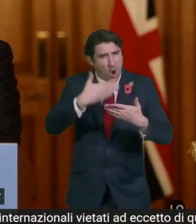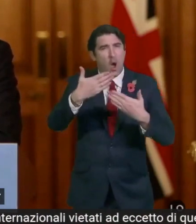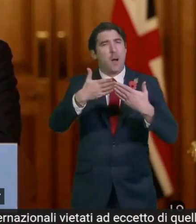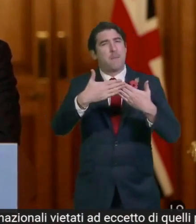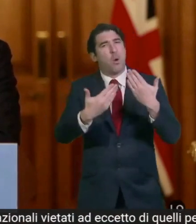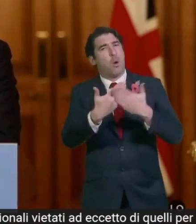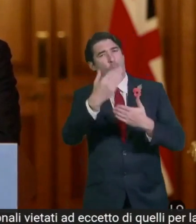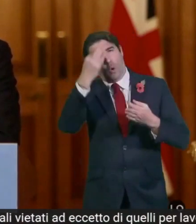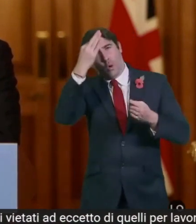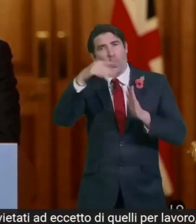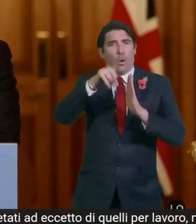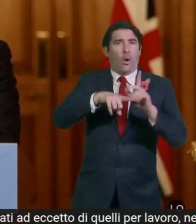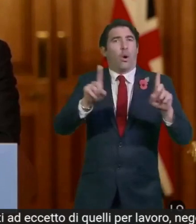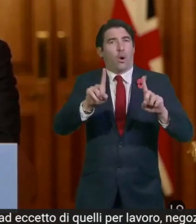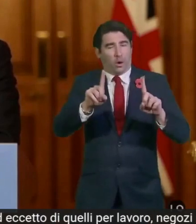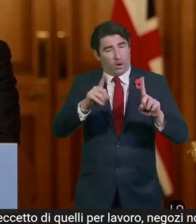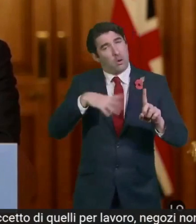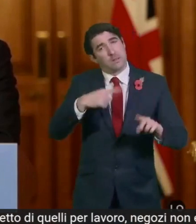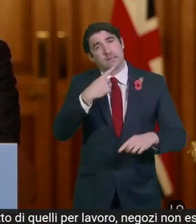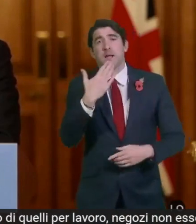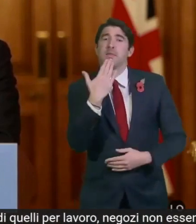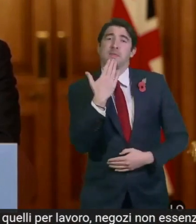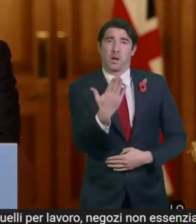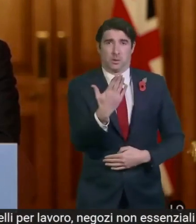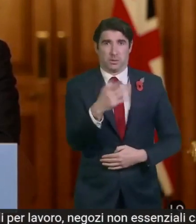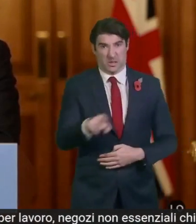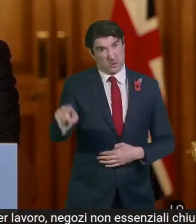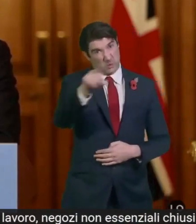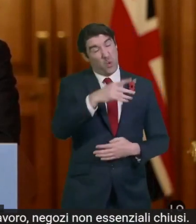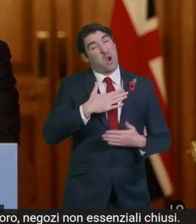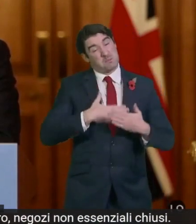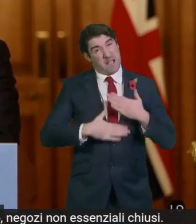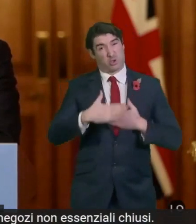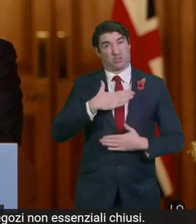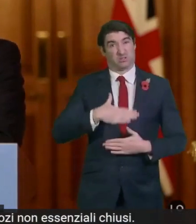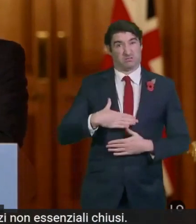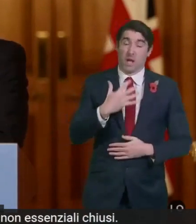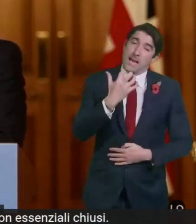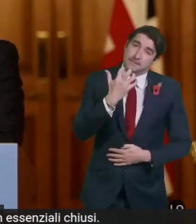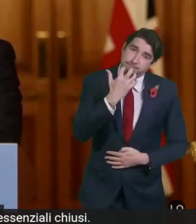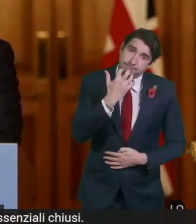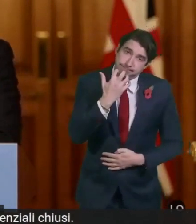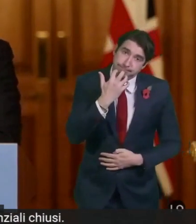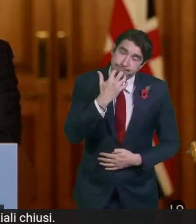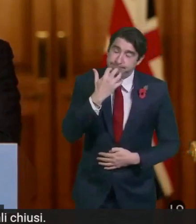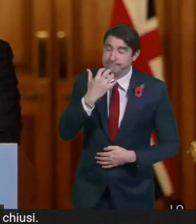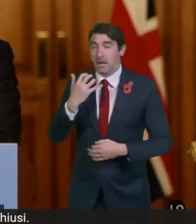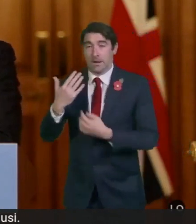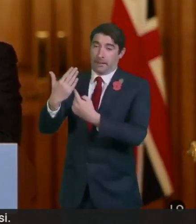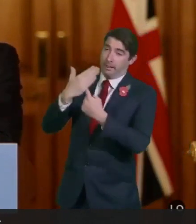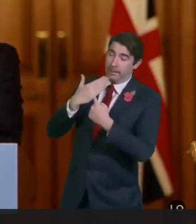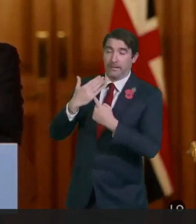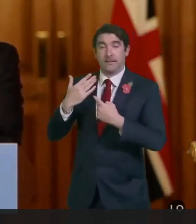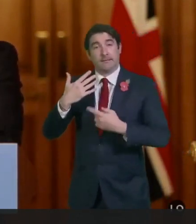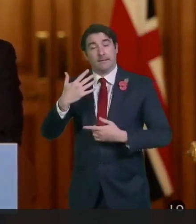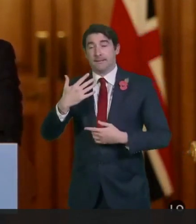to thank local leaders who've stepped up and local communities, because as you can see from some of those charts, you